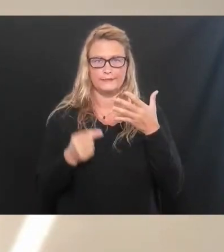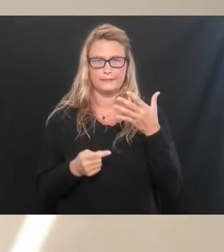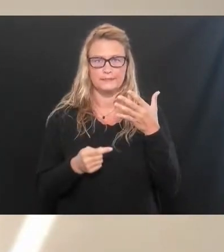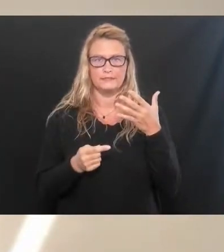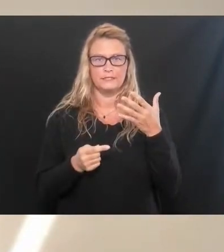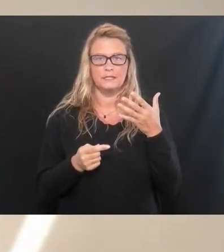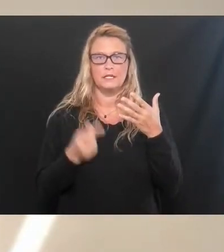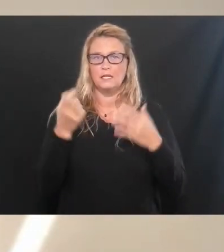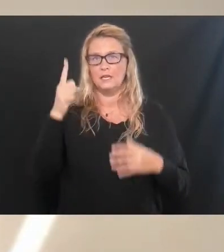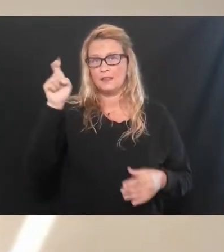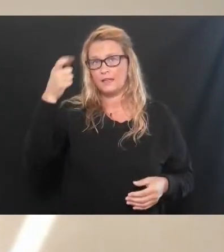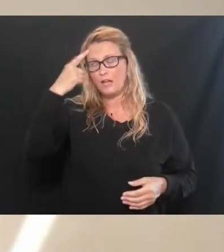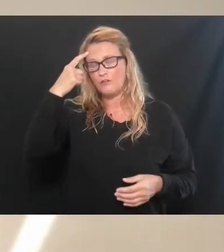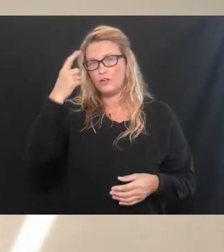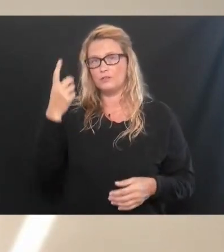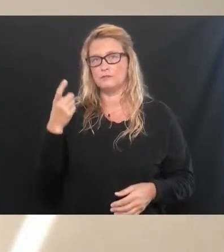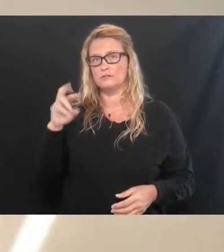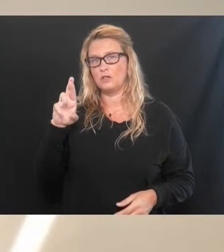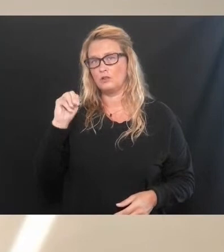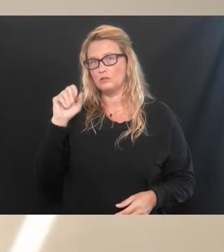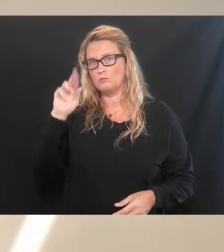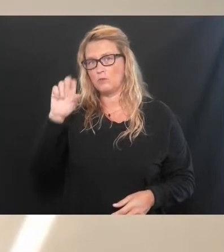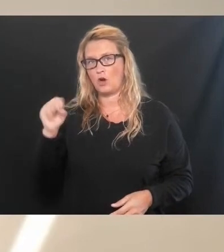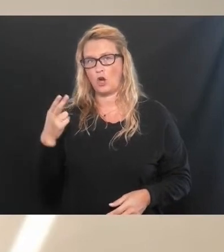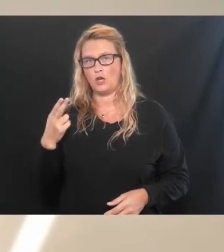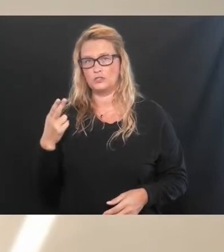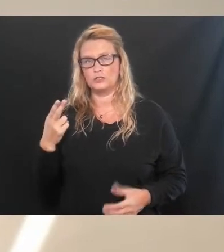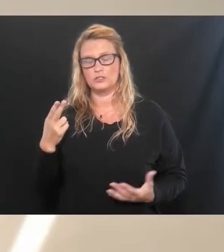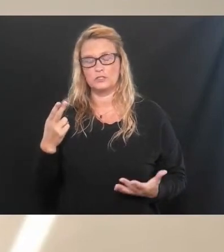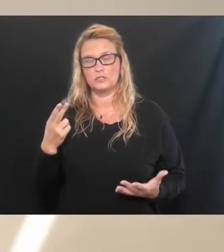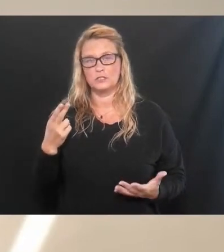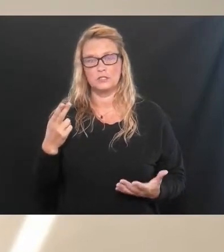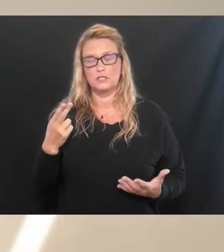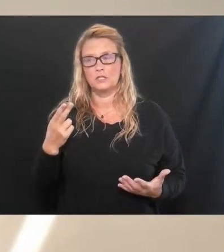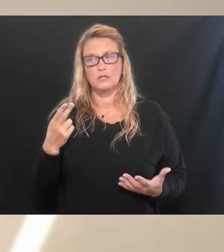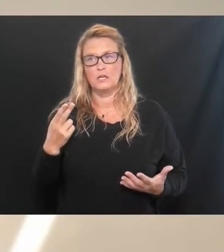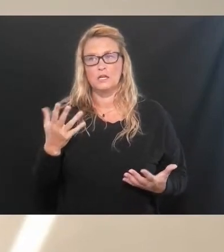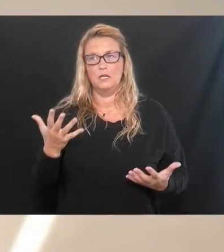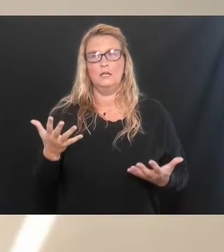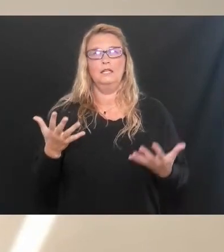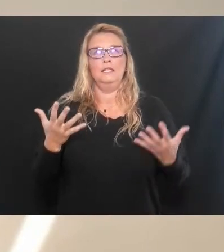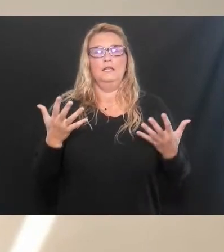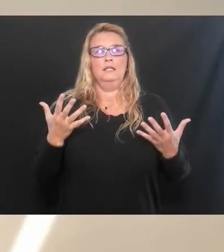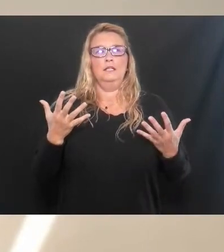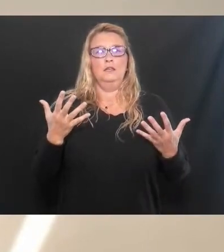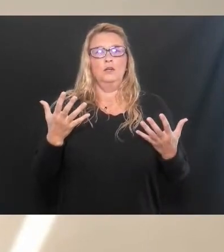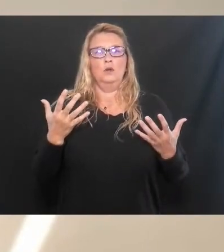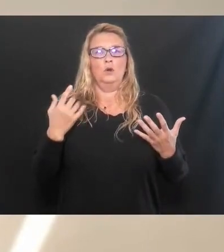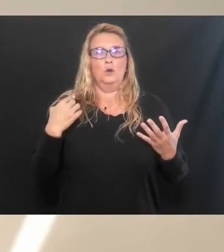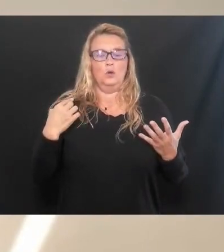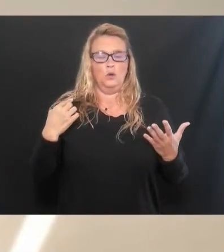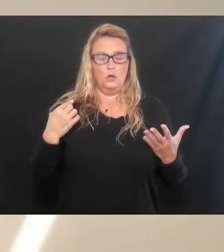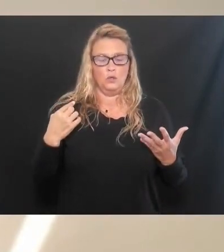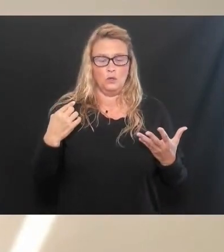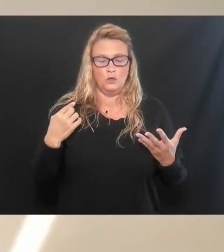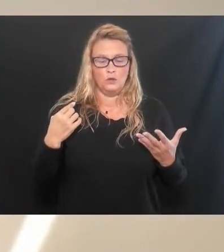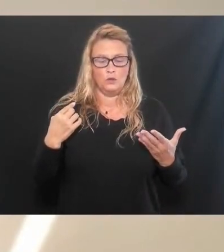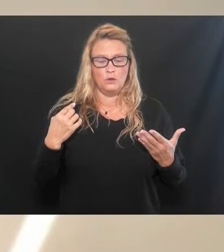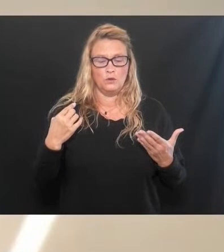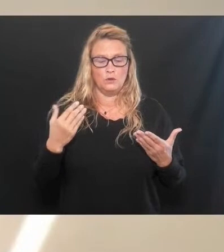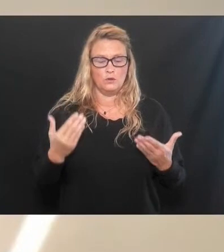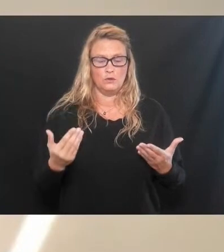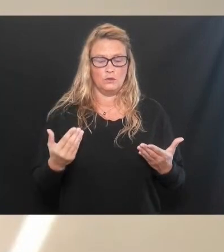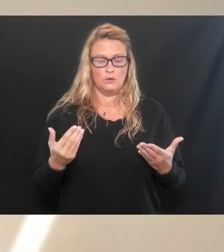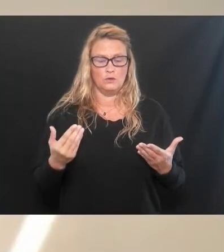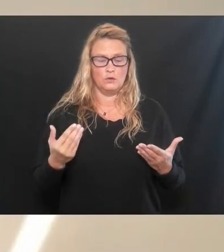Dr. Marsh just made. We've lost more West Virginians than died at